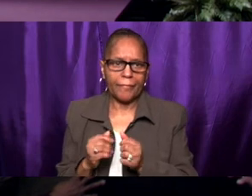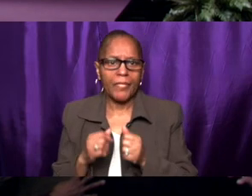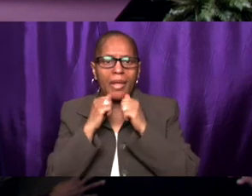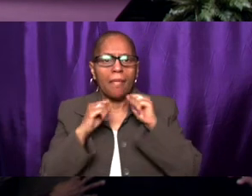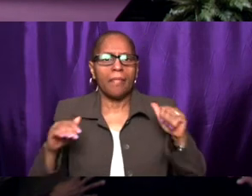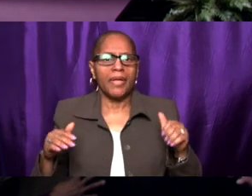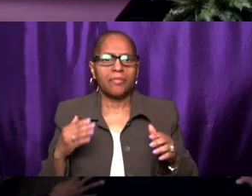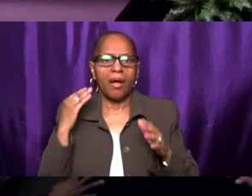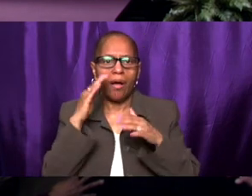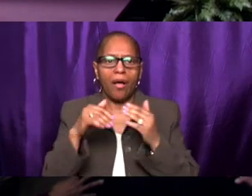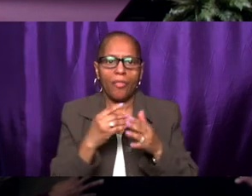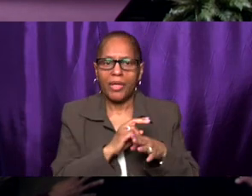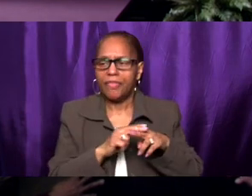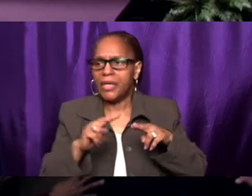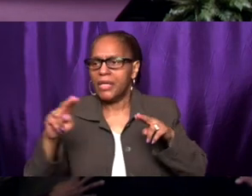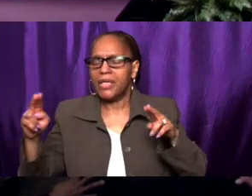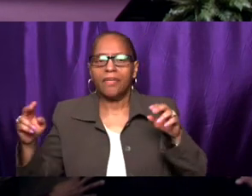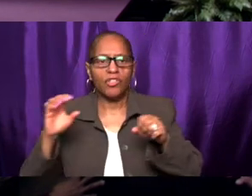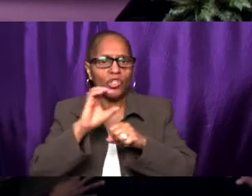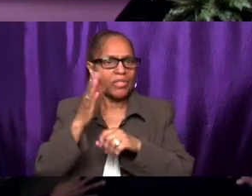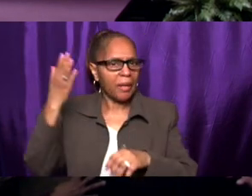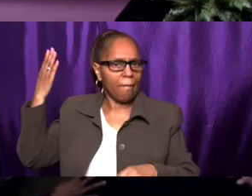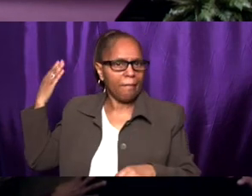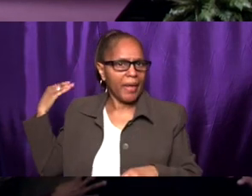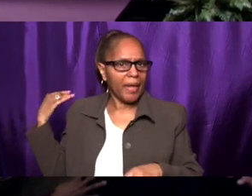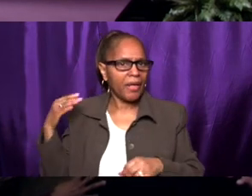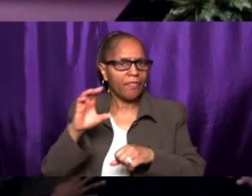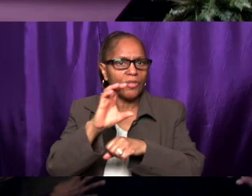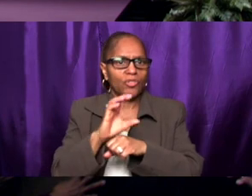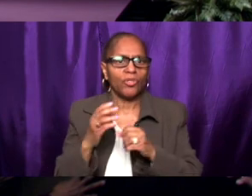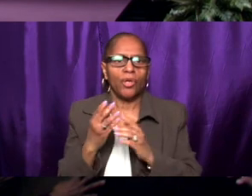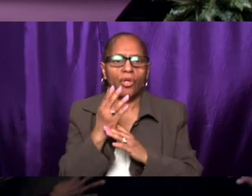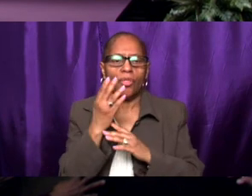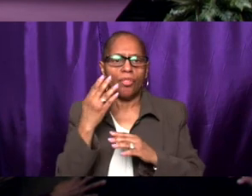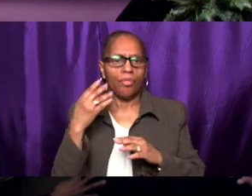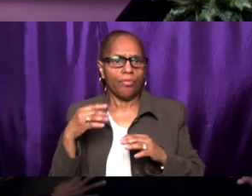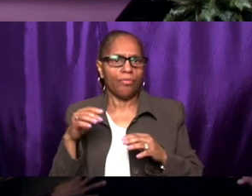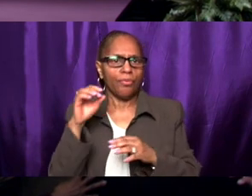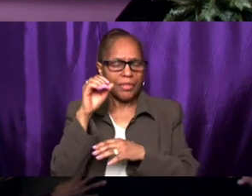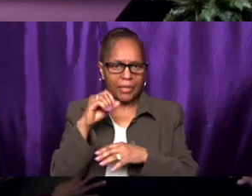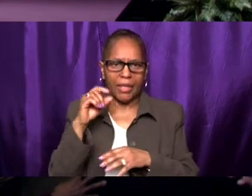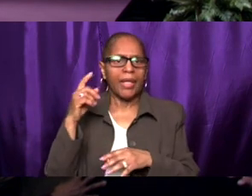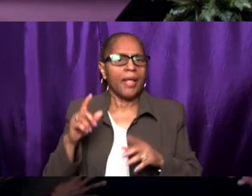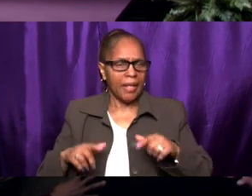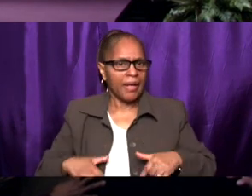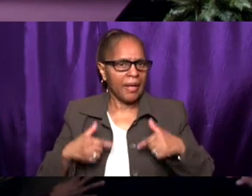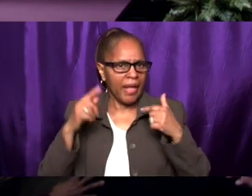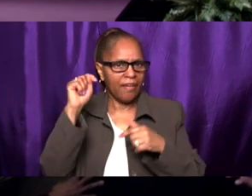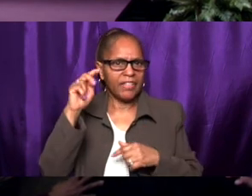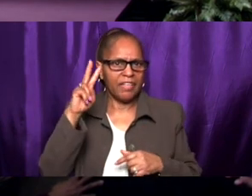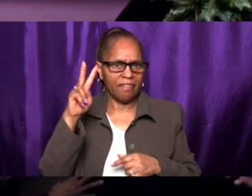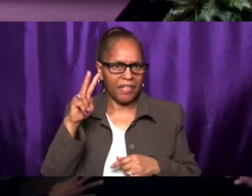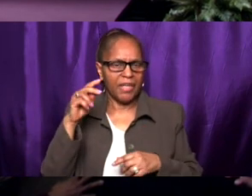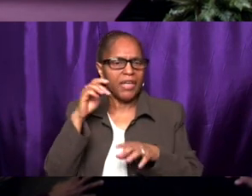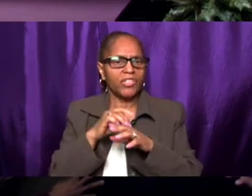Bless them all the way at the other end of the sanctuary. Bless them through the streaming in the name of Jesus as they touch their phone, as